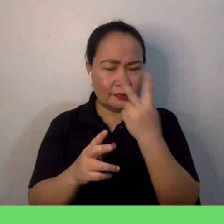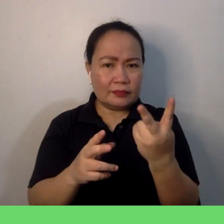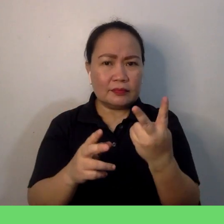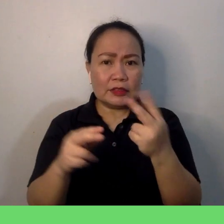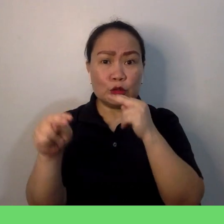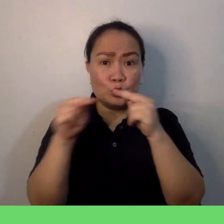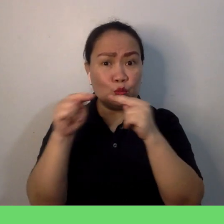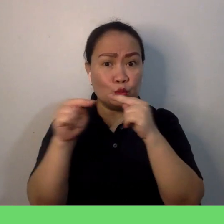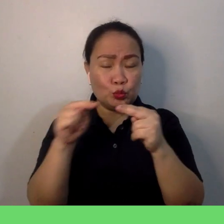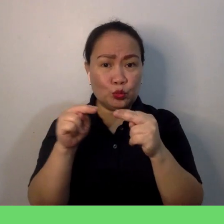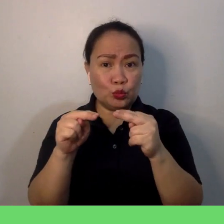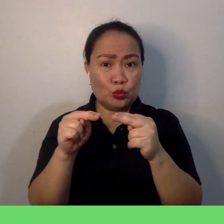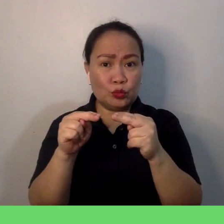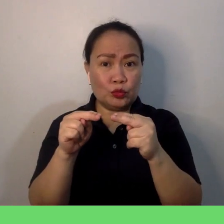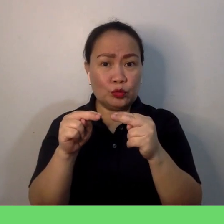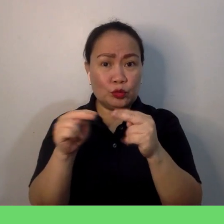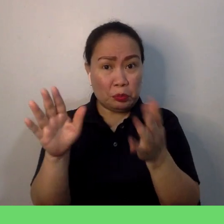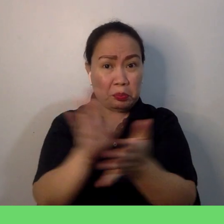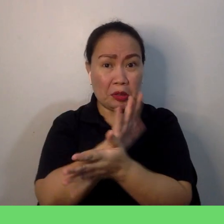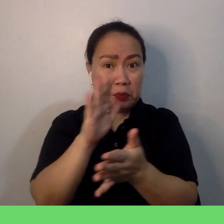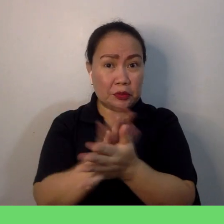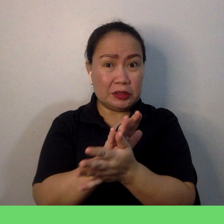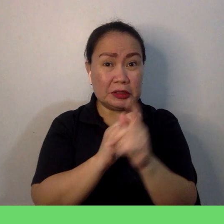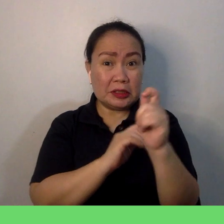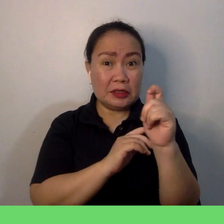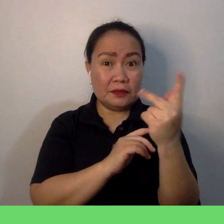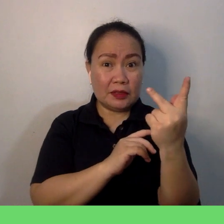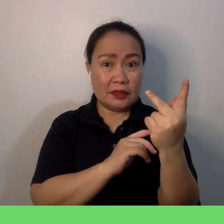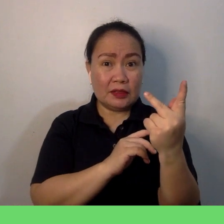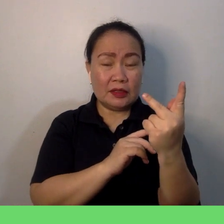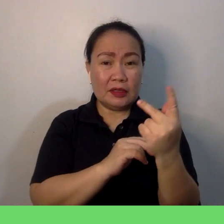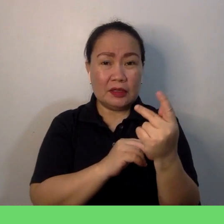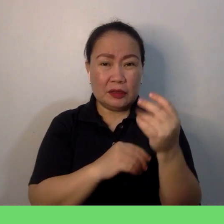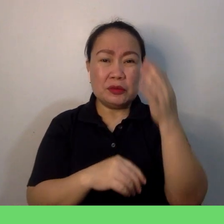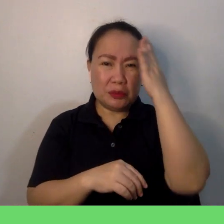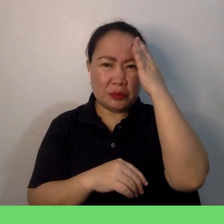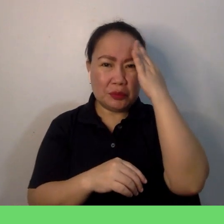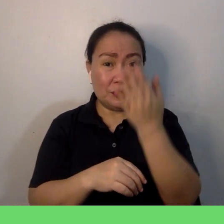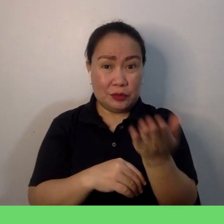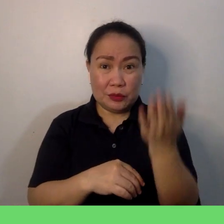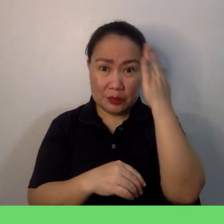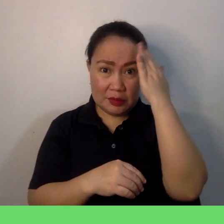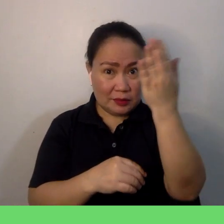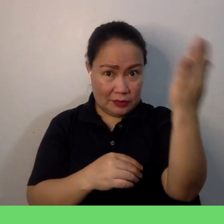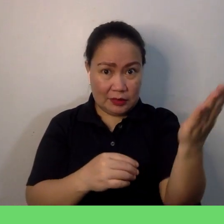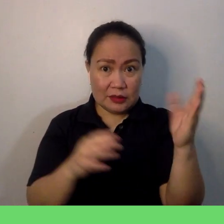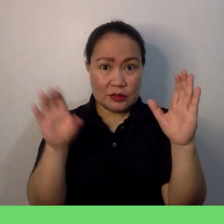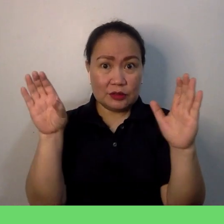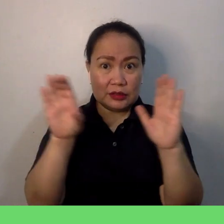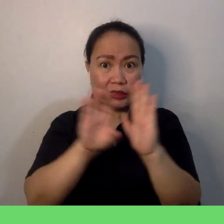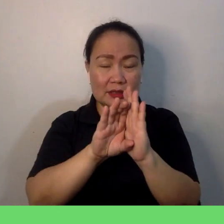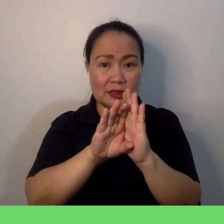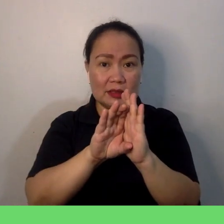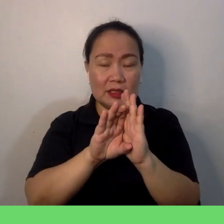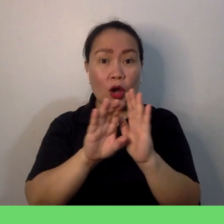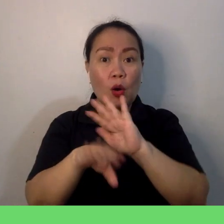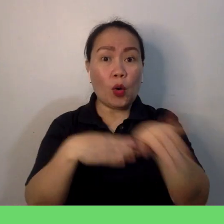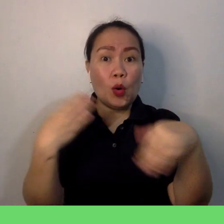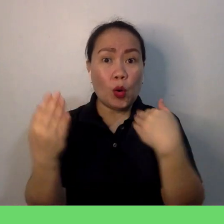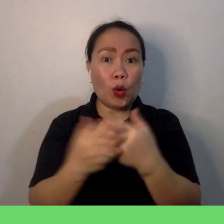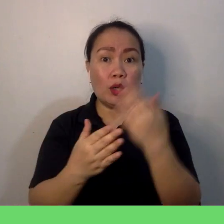on television. I know you are all familiar with these pictures, and these pictures are